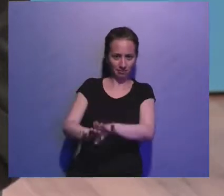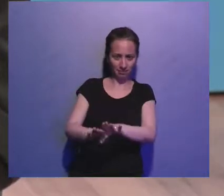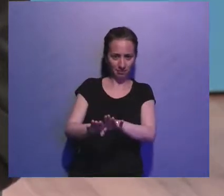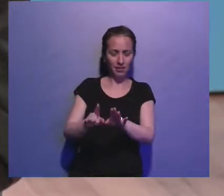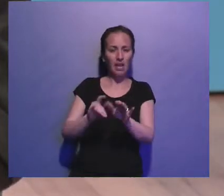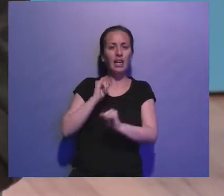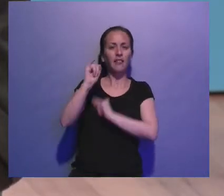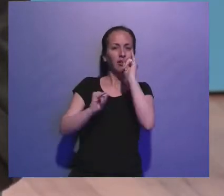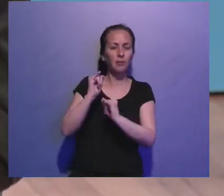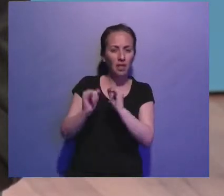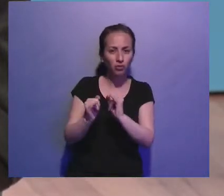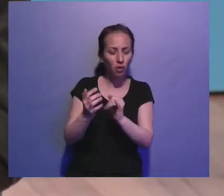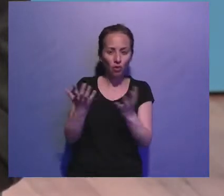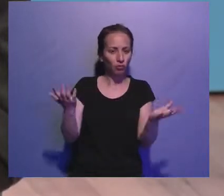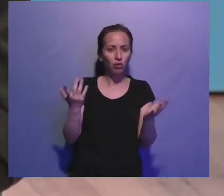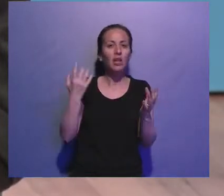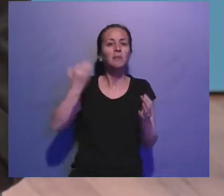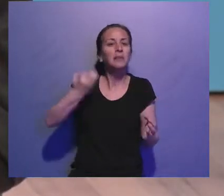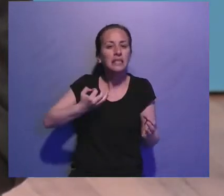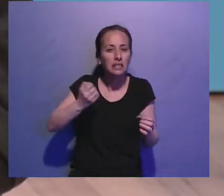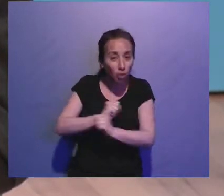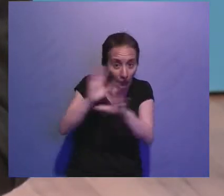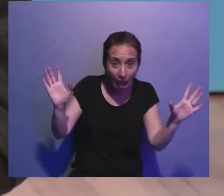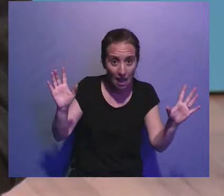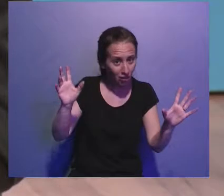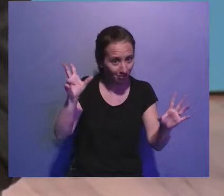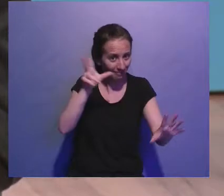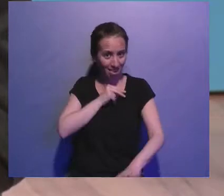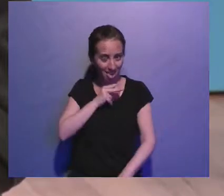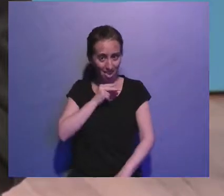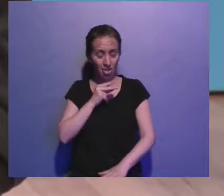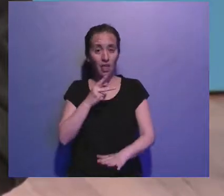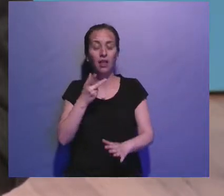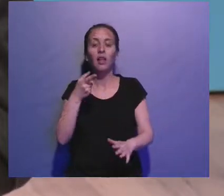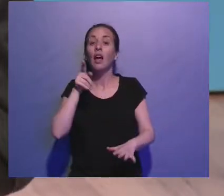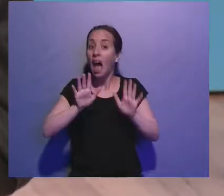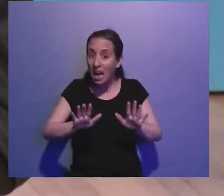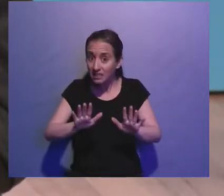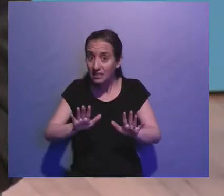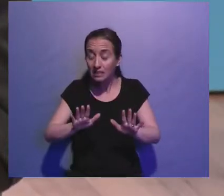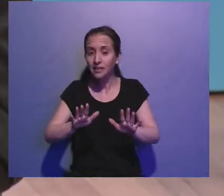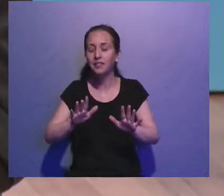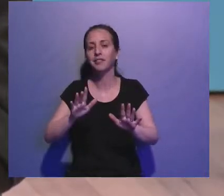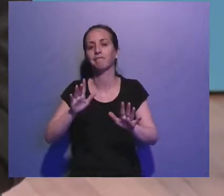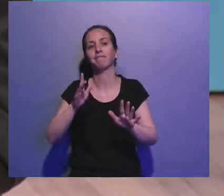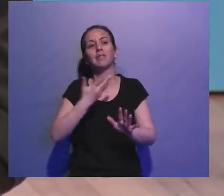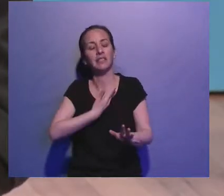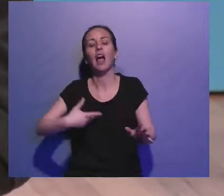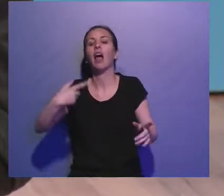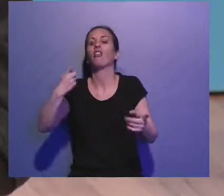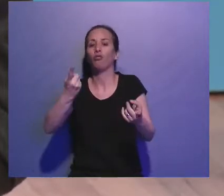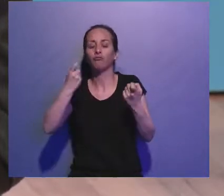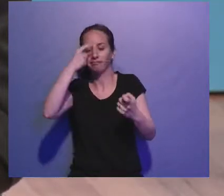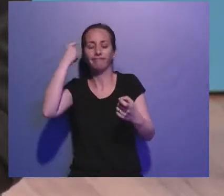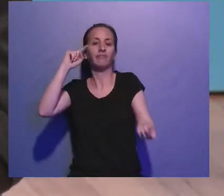because we had quite an erratic level of information, a lot of inaccuracies.